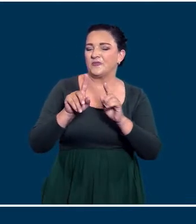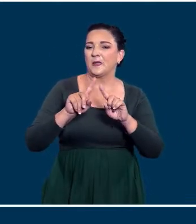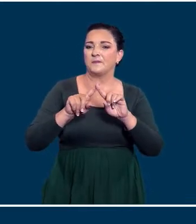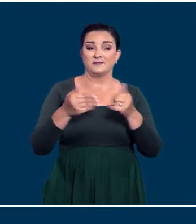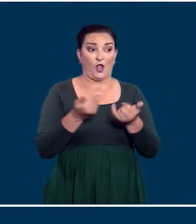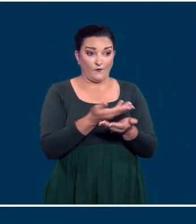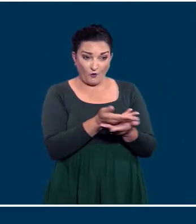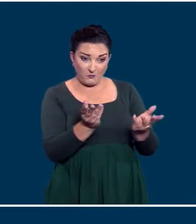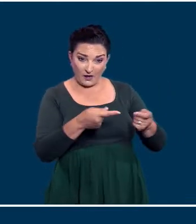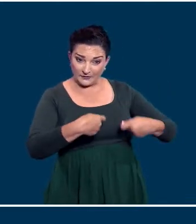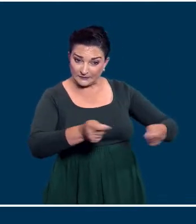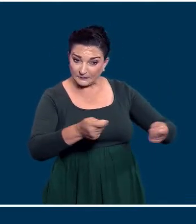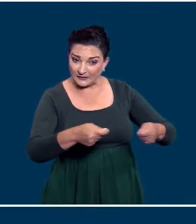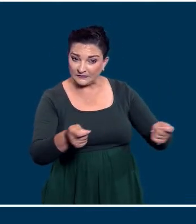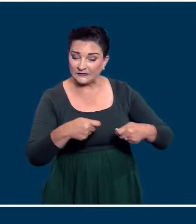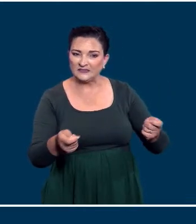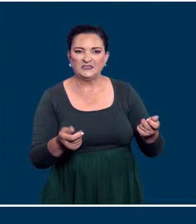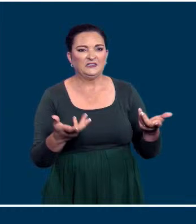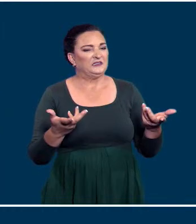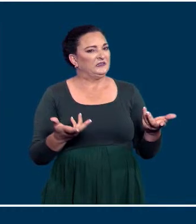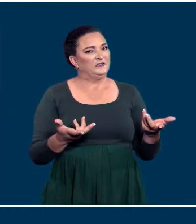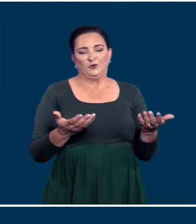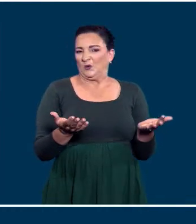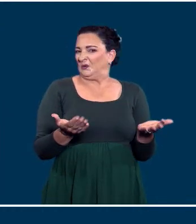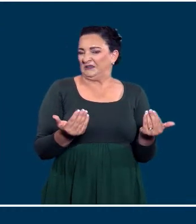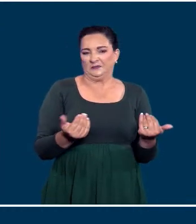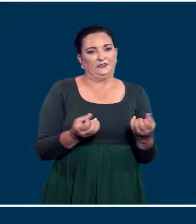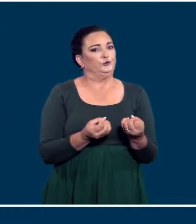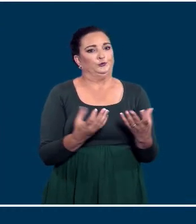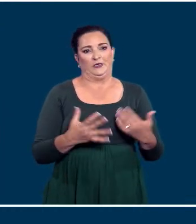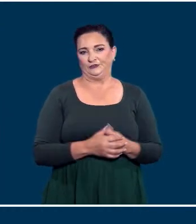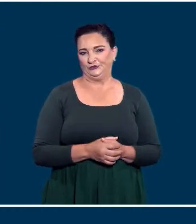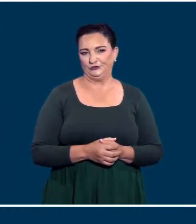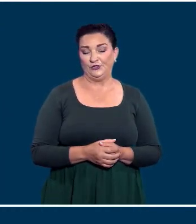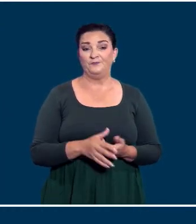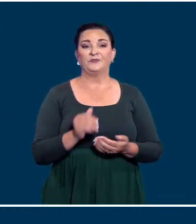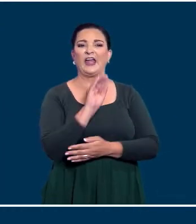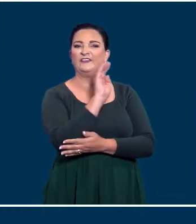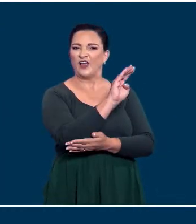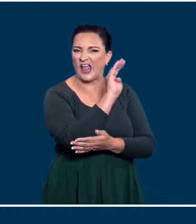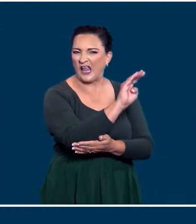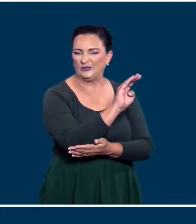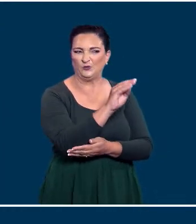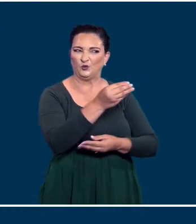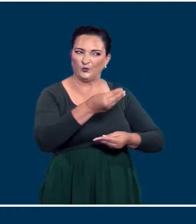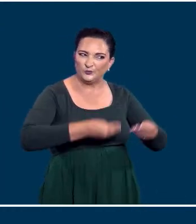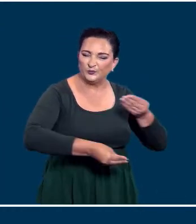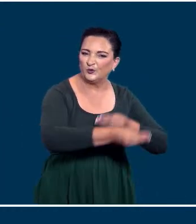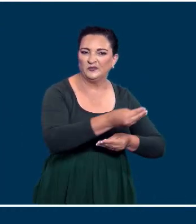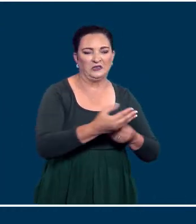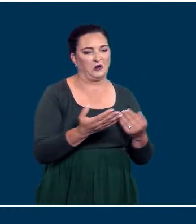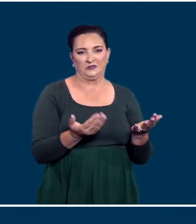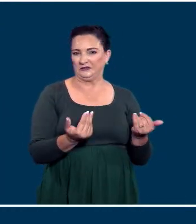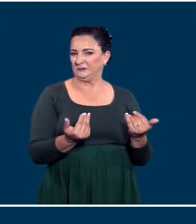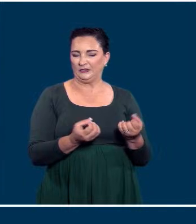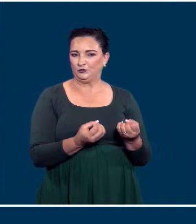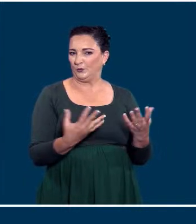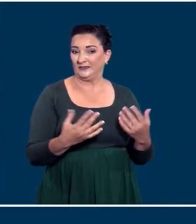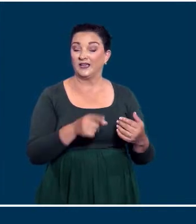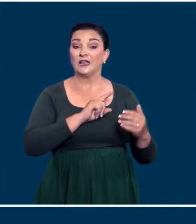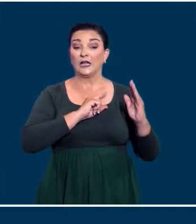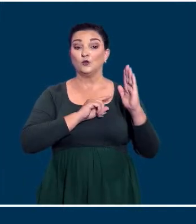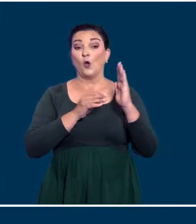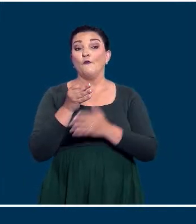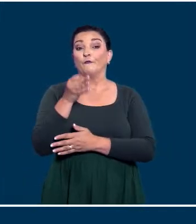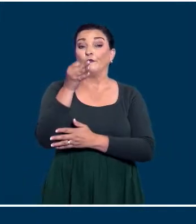spending. We don't count on a lot of movement in net exports. They seem to, in our forecast anyway, we expect them